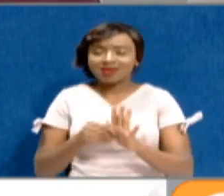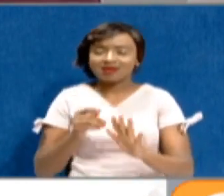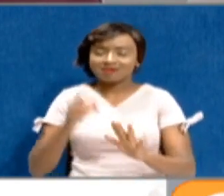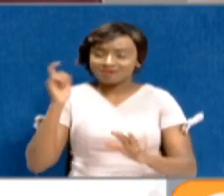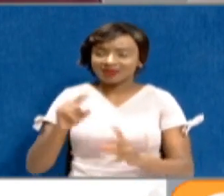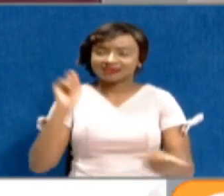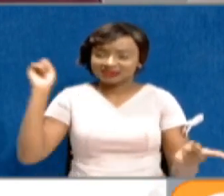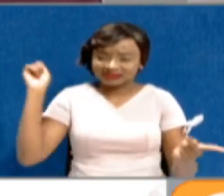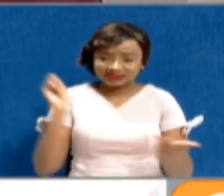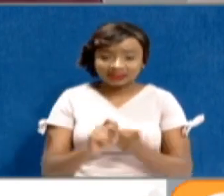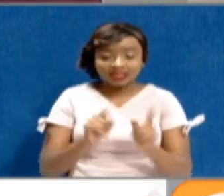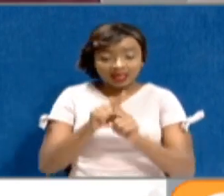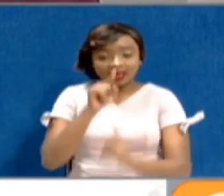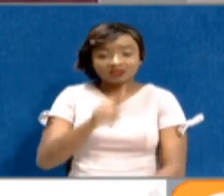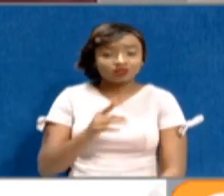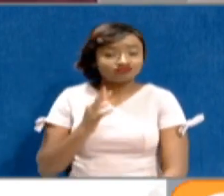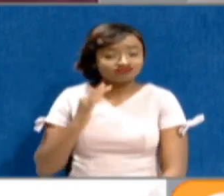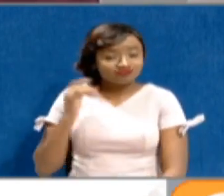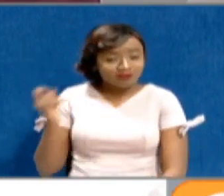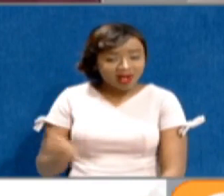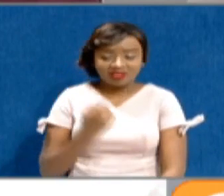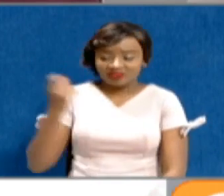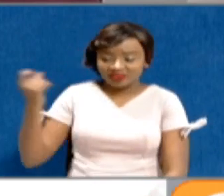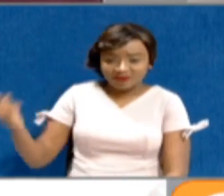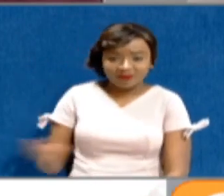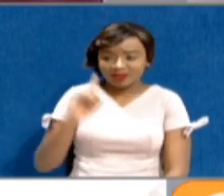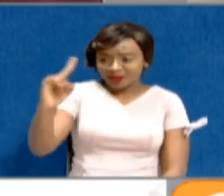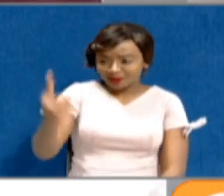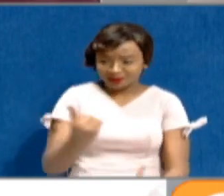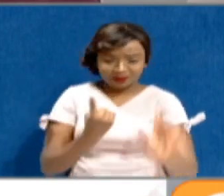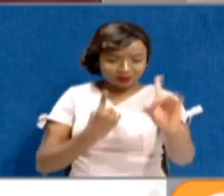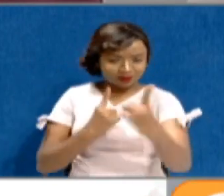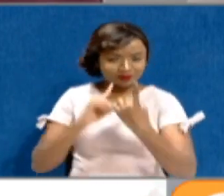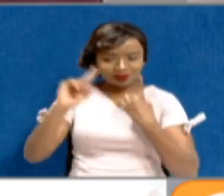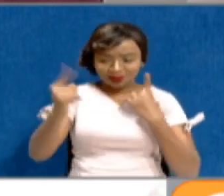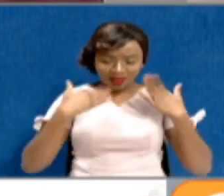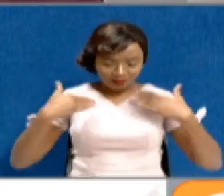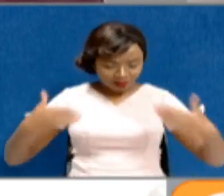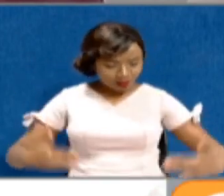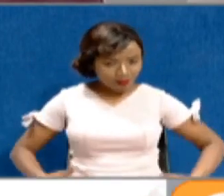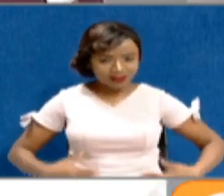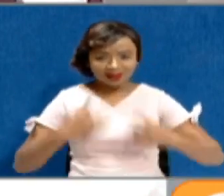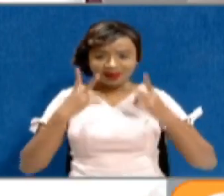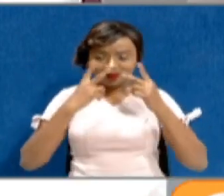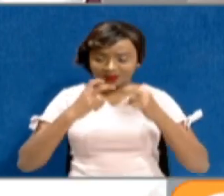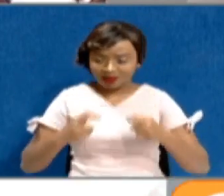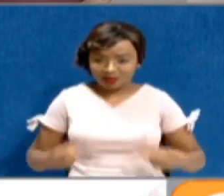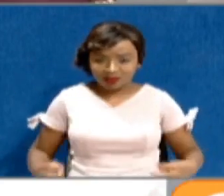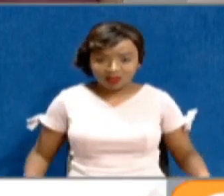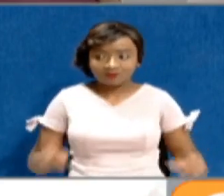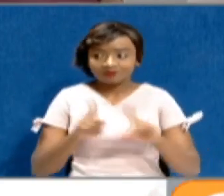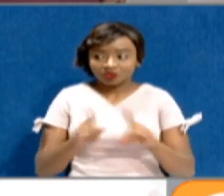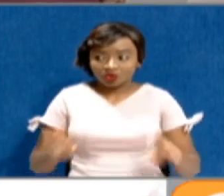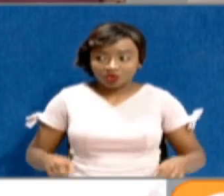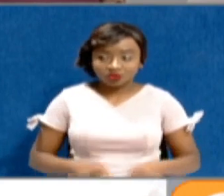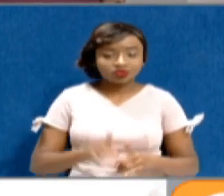screening. These are people you are following every month. They come in typically every month. They have a full exam, for example, a blood sample. Also, what